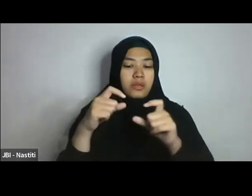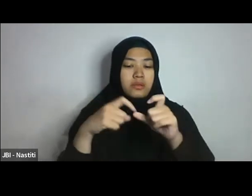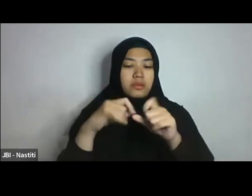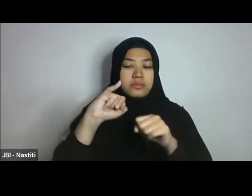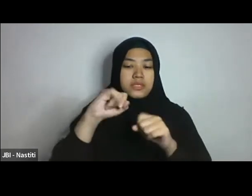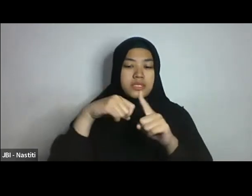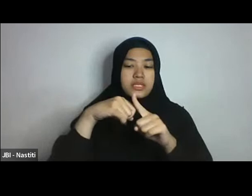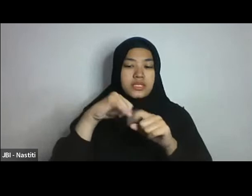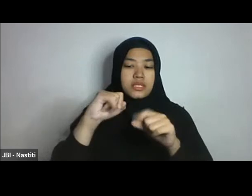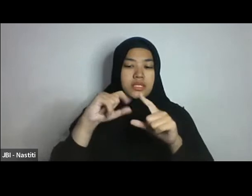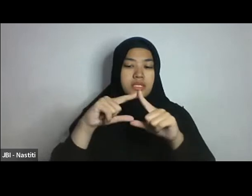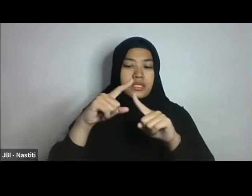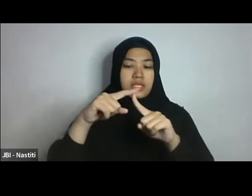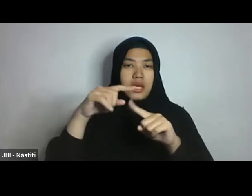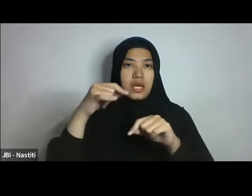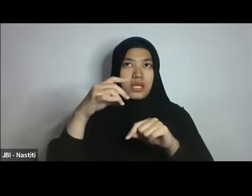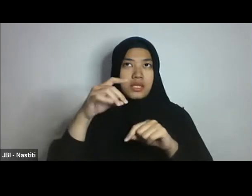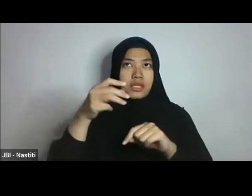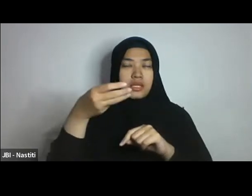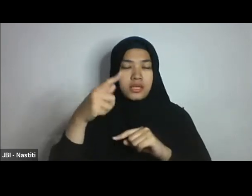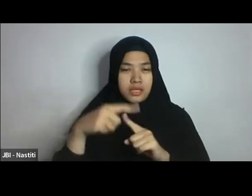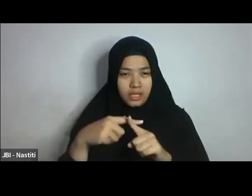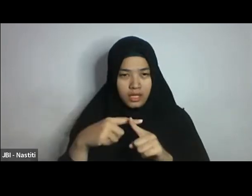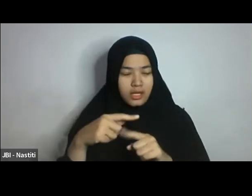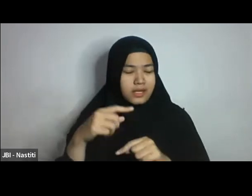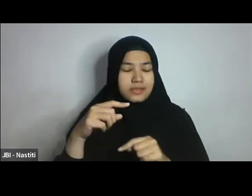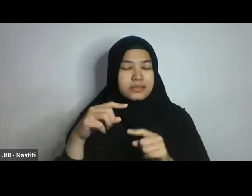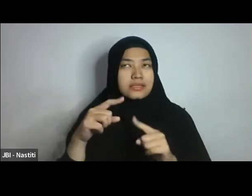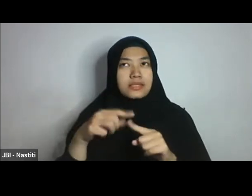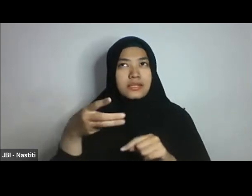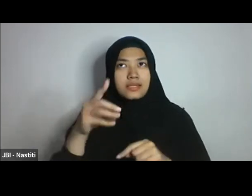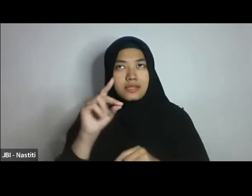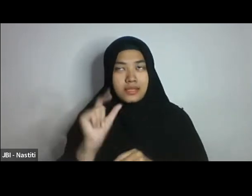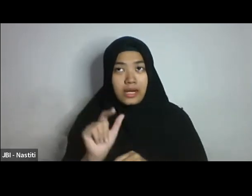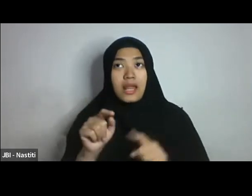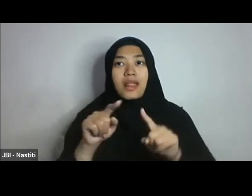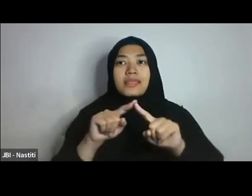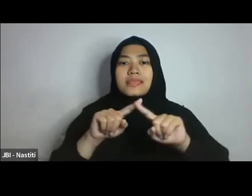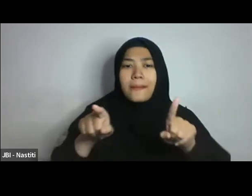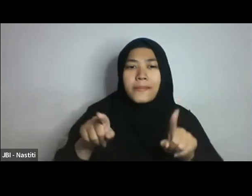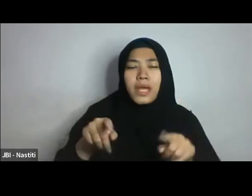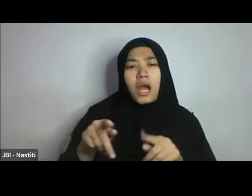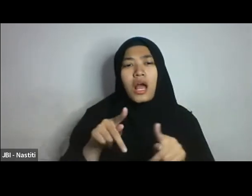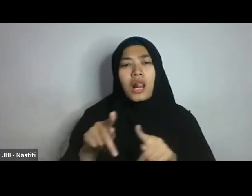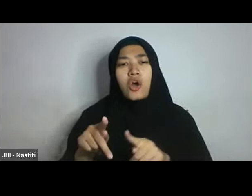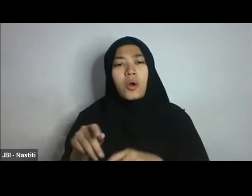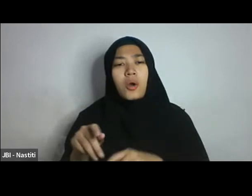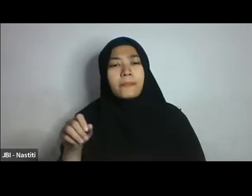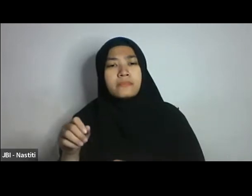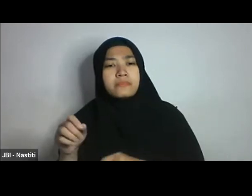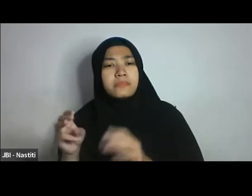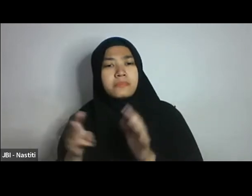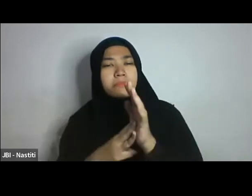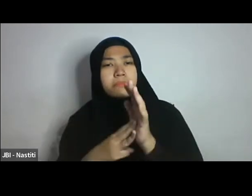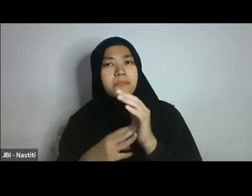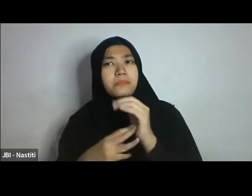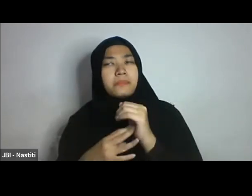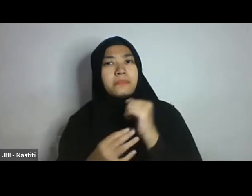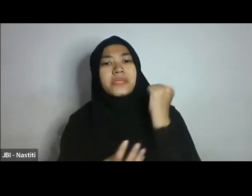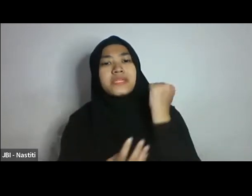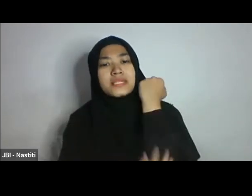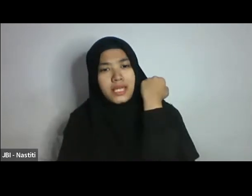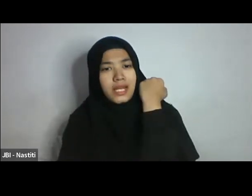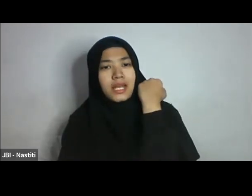question is now, how can this be generalized? How can this be feasible for more people who do not necessarily have the